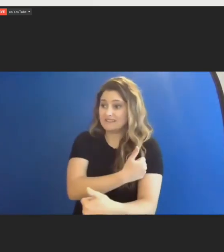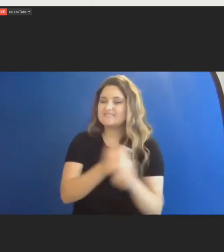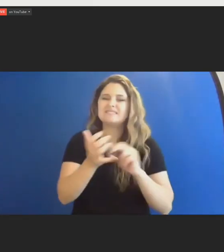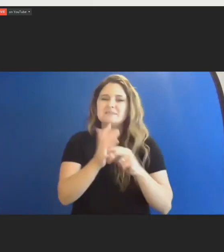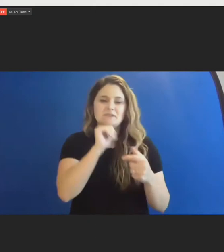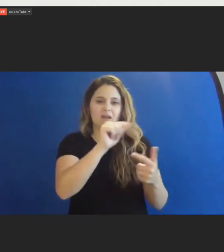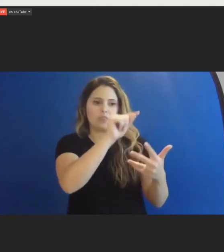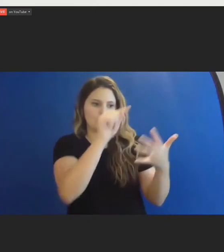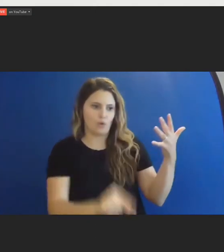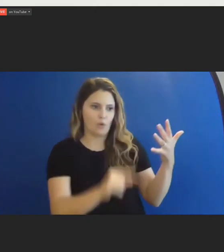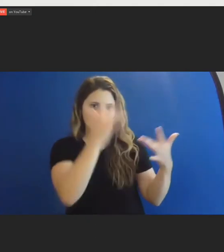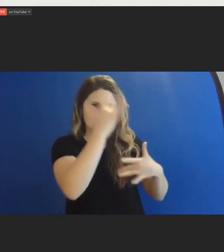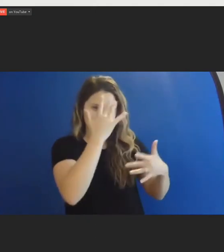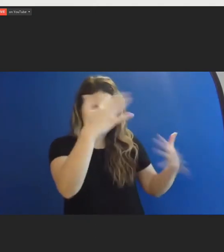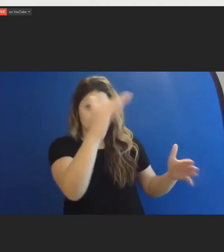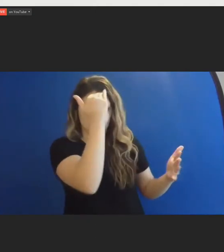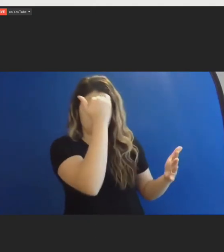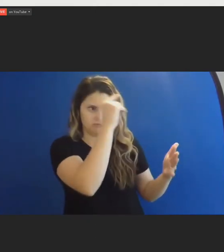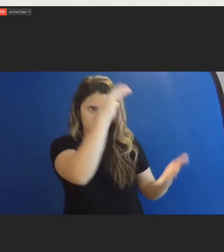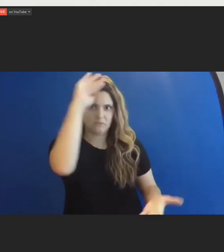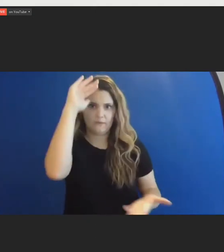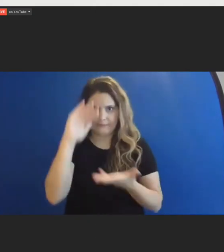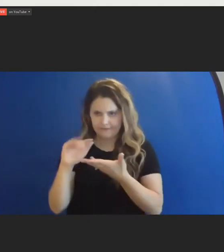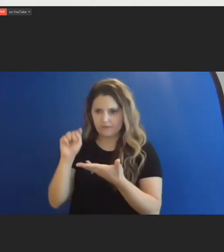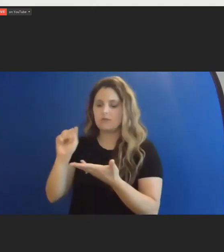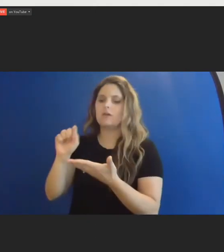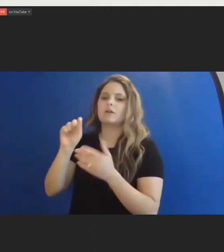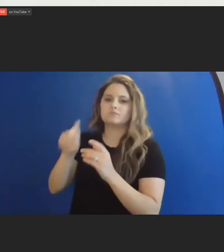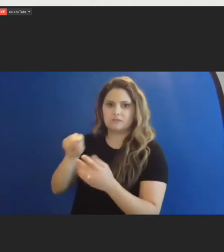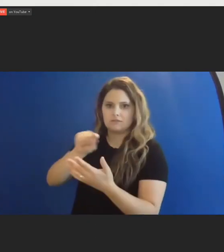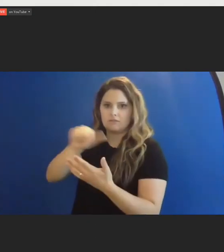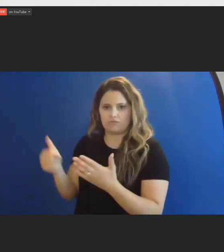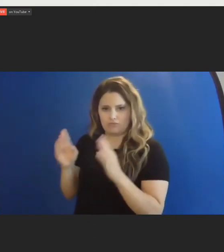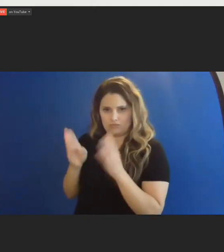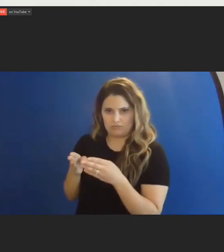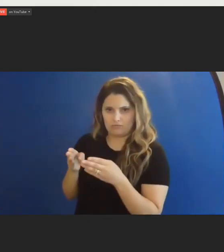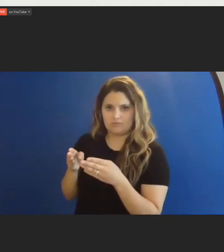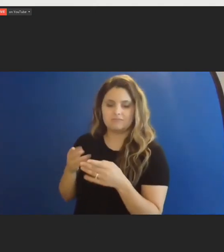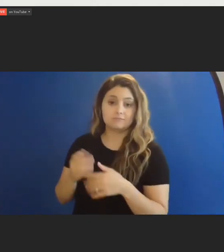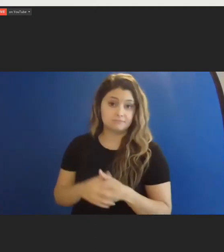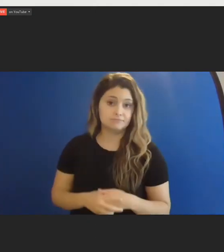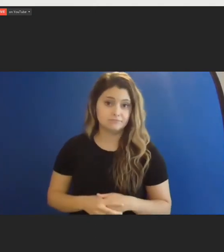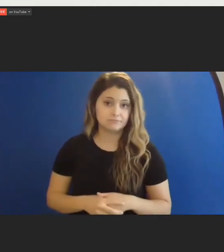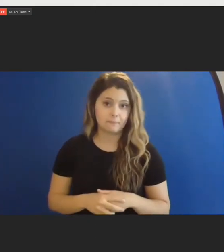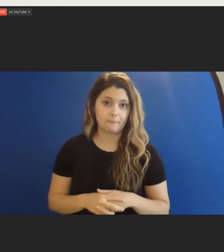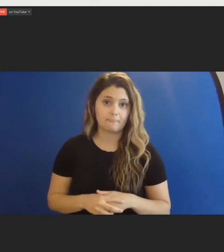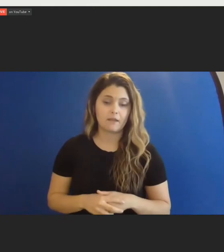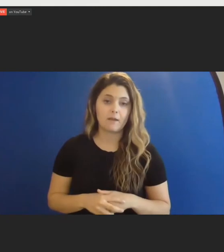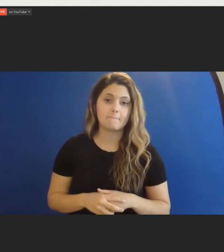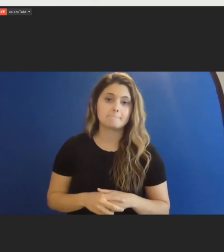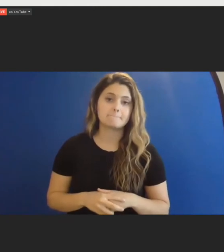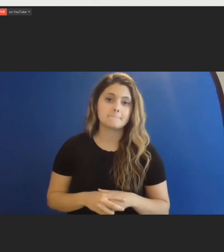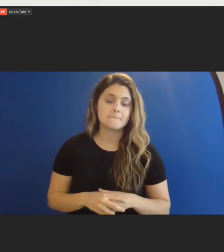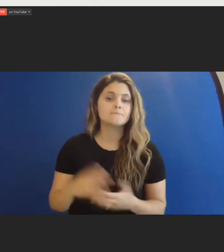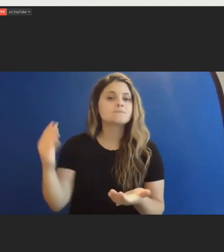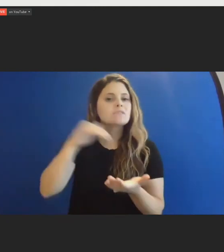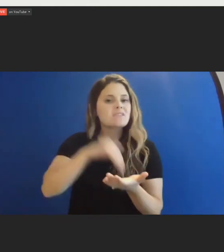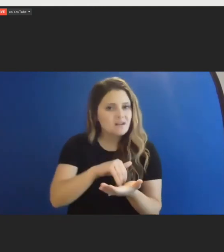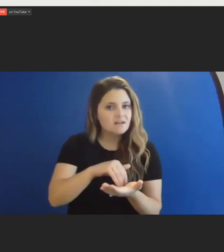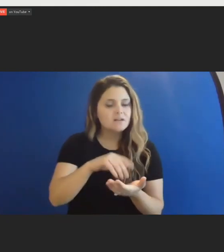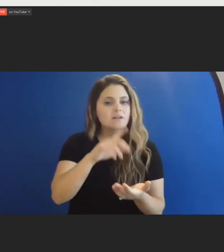get sick, it helps us delineate whether it's something else or COVID. Again, make sure that